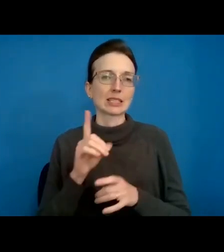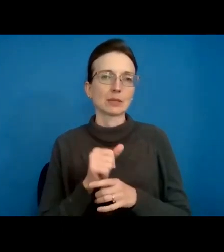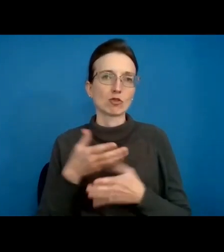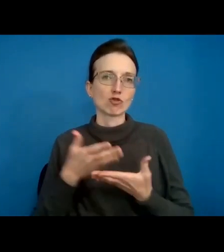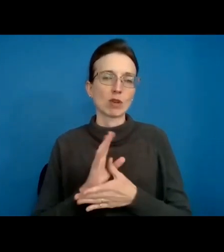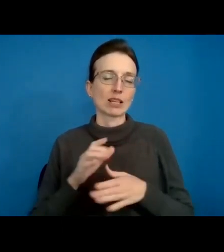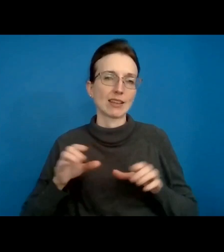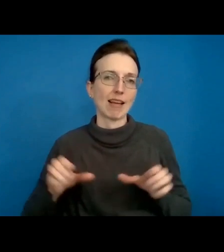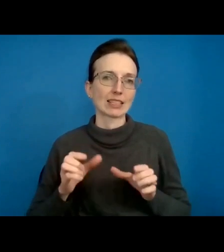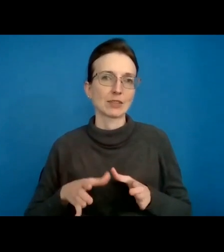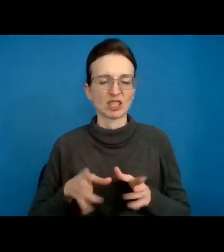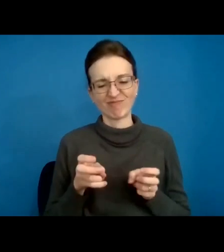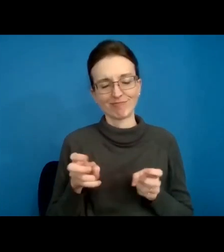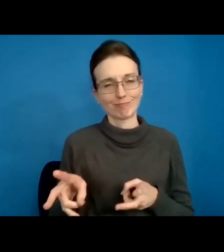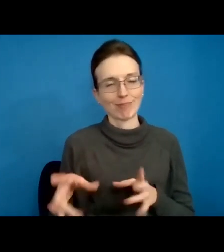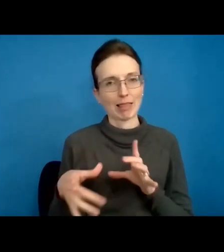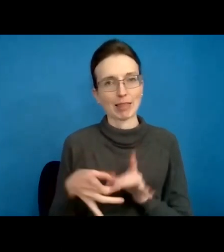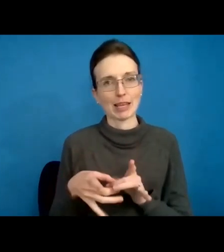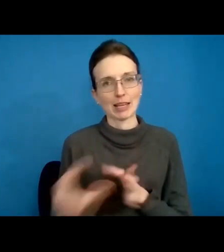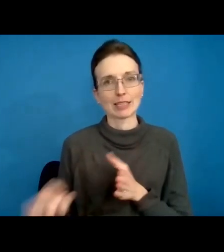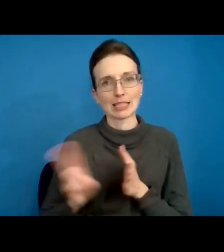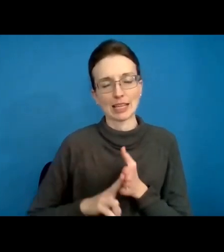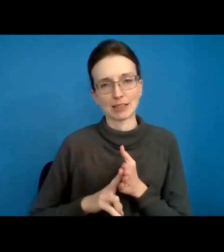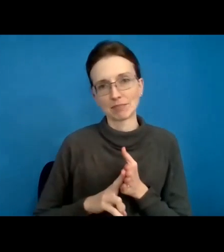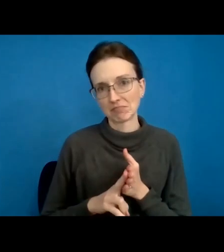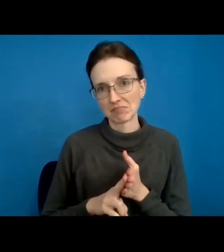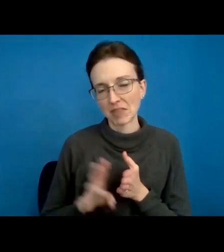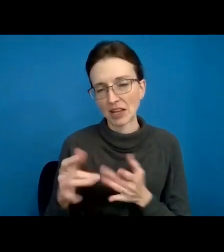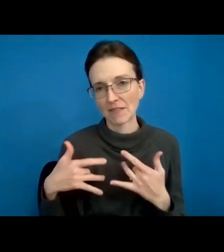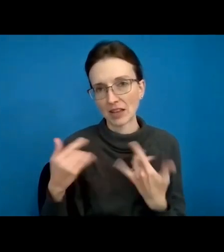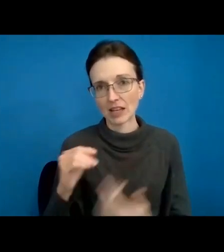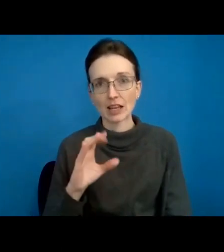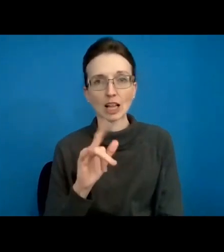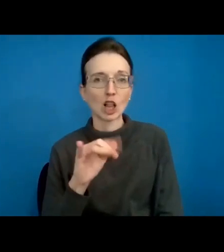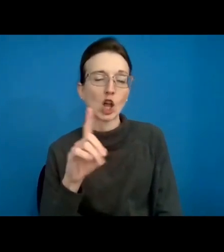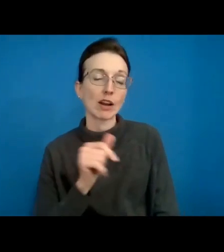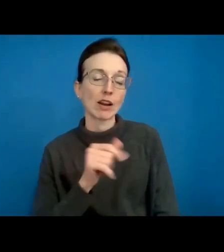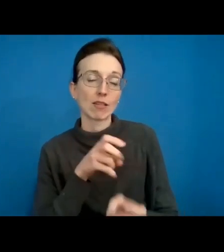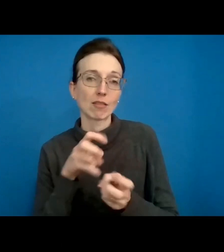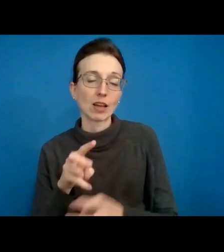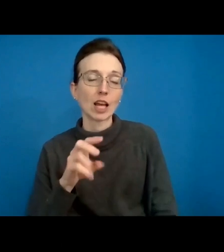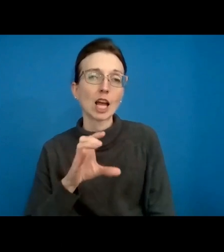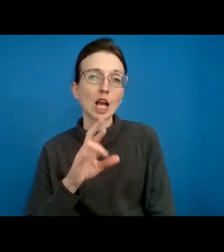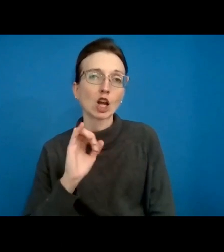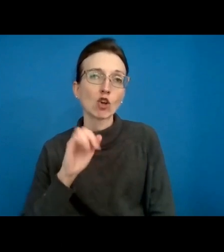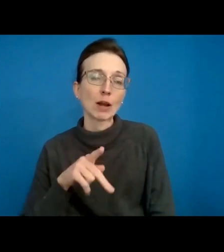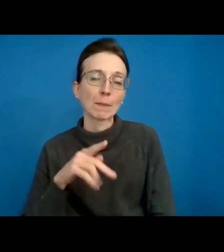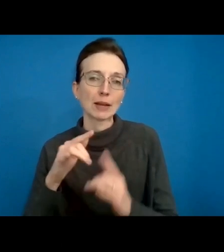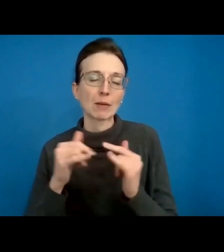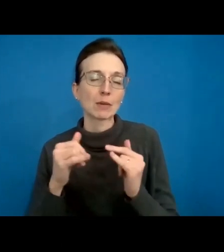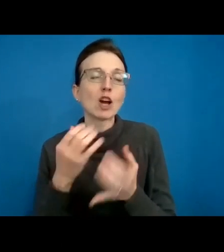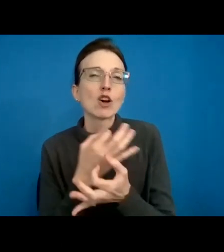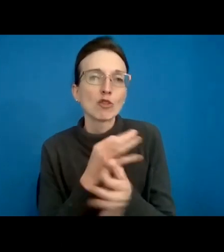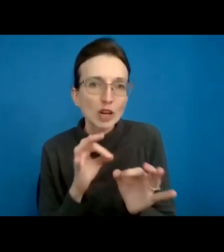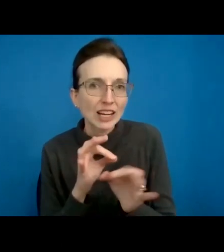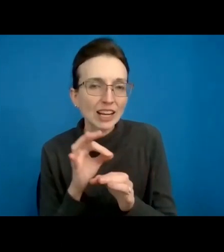the link there to register for that event. Claudia has dropped the link to Crip Camp, free on YouTube. That's right,